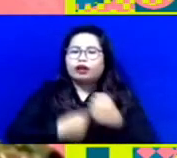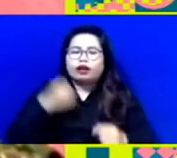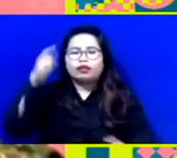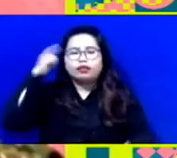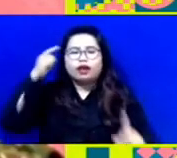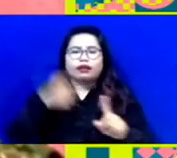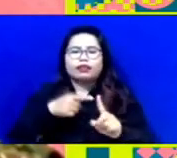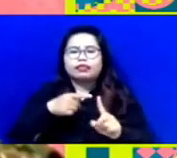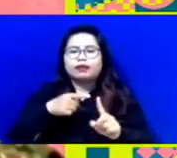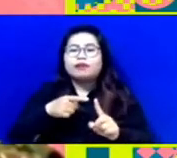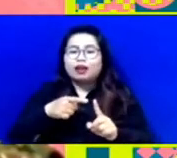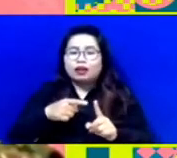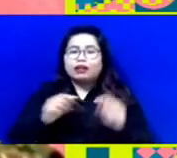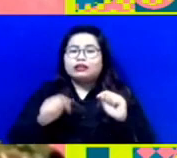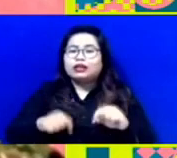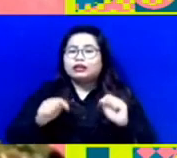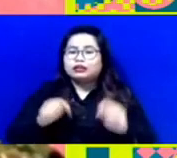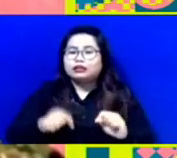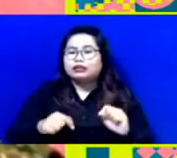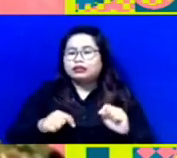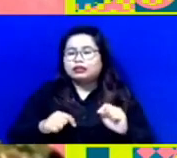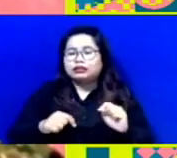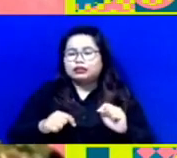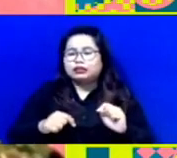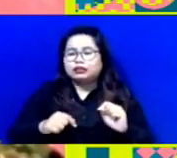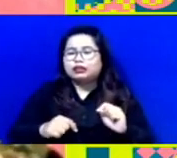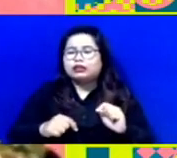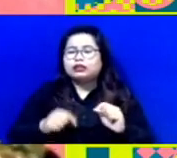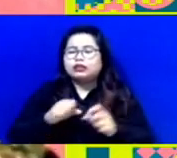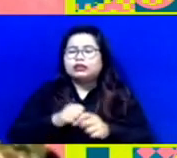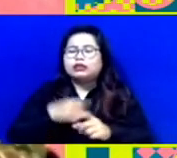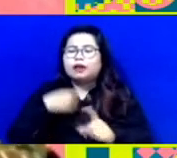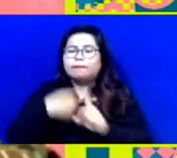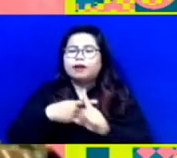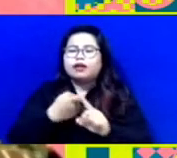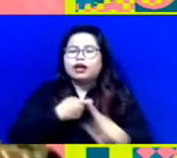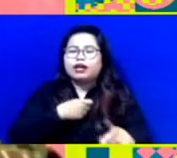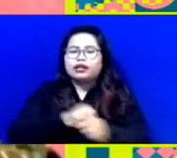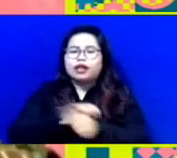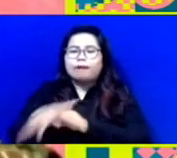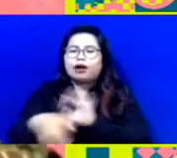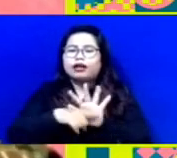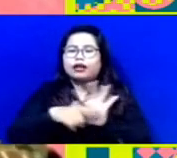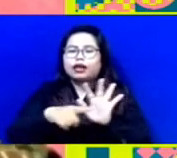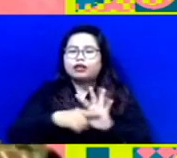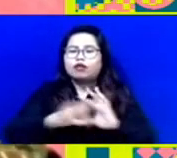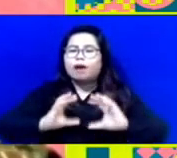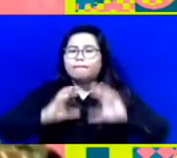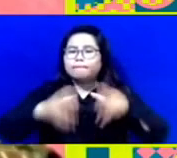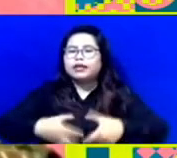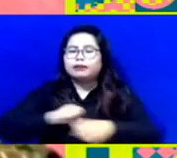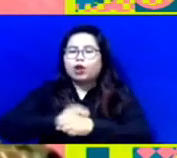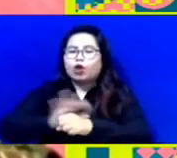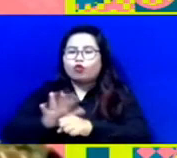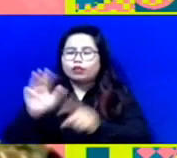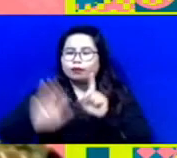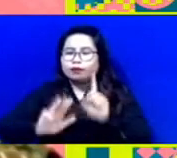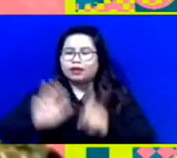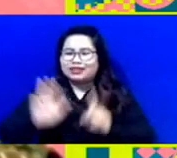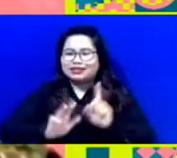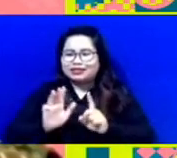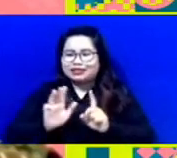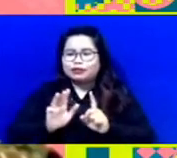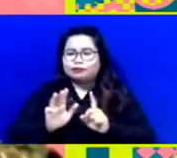exacerbated by the adverse effects of the COVID-19 pandemic. Something needs to be done to address these